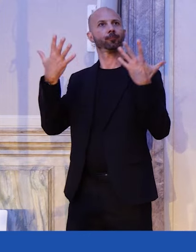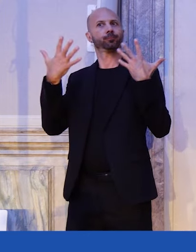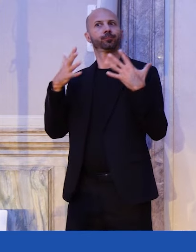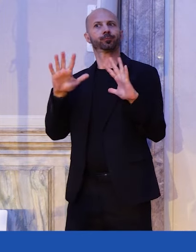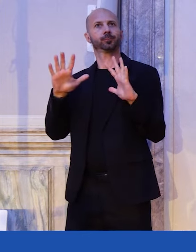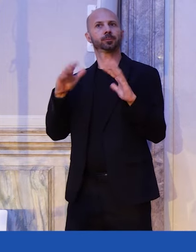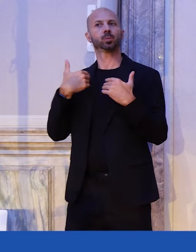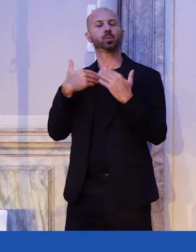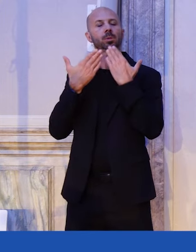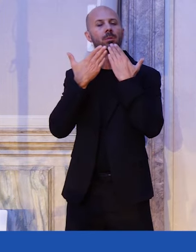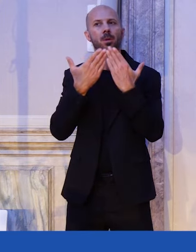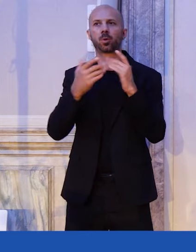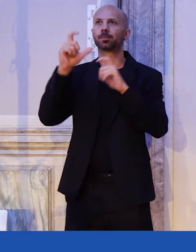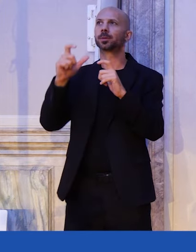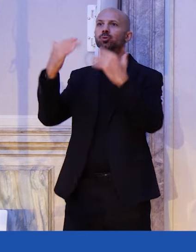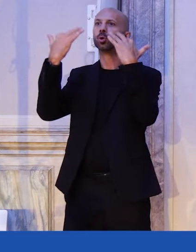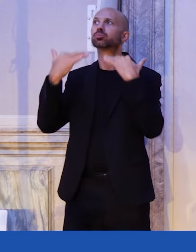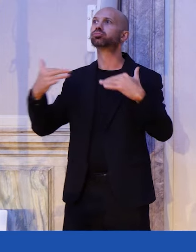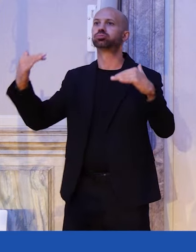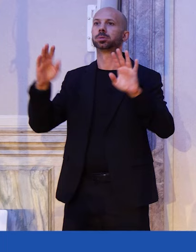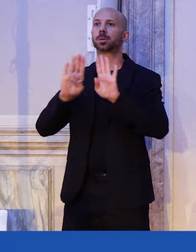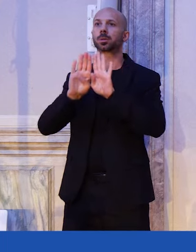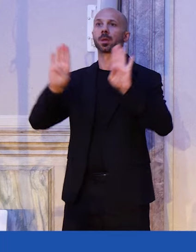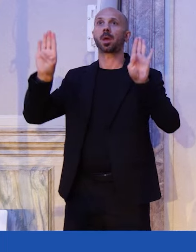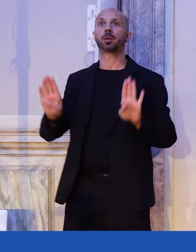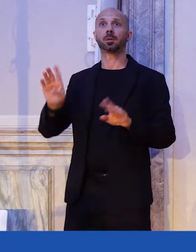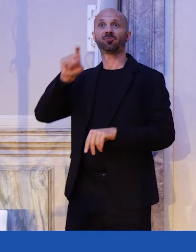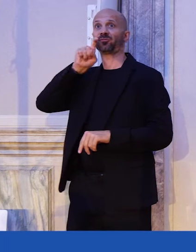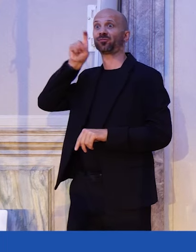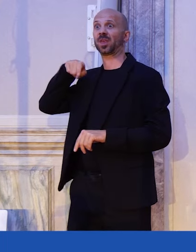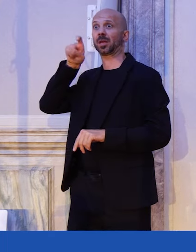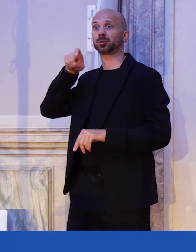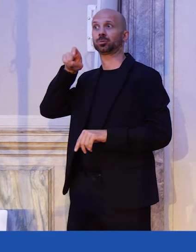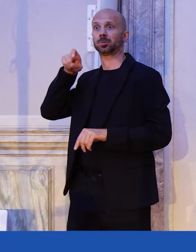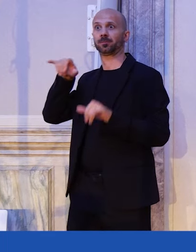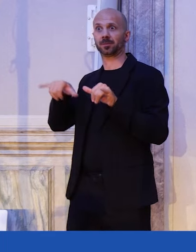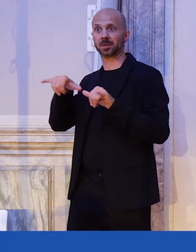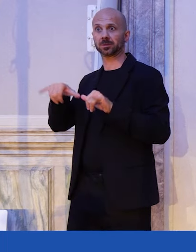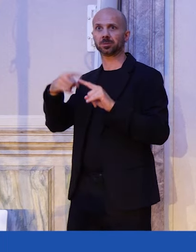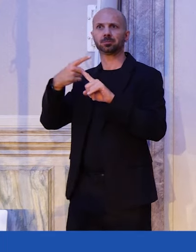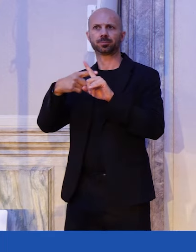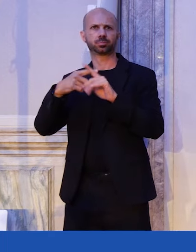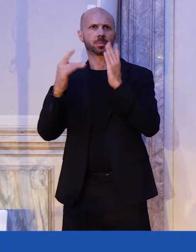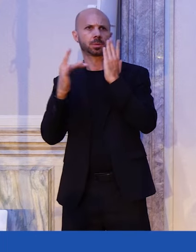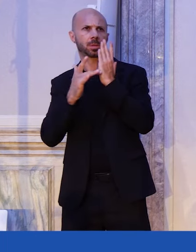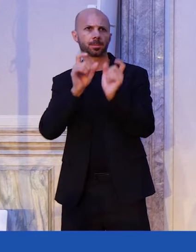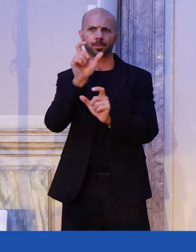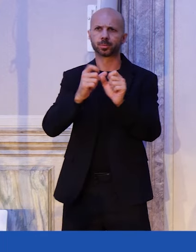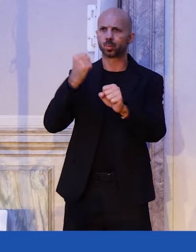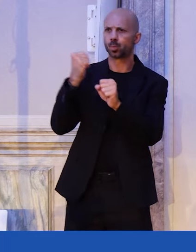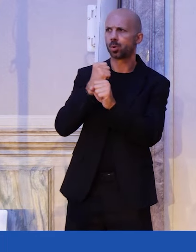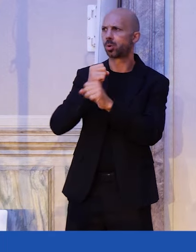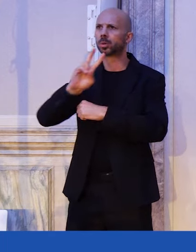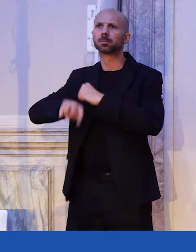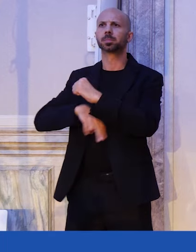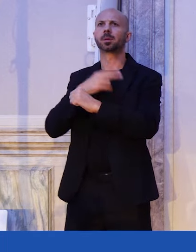and the wonderful organization of the Bal staff and crew and to Rebecca Saunders whose Golden Lion this year is well